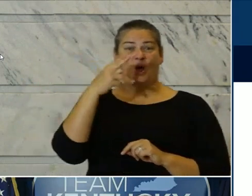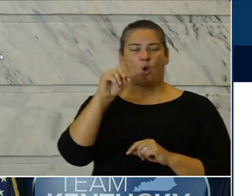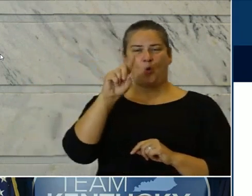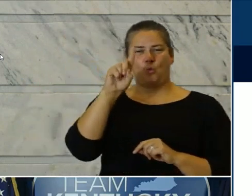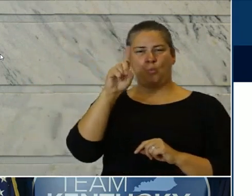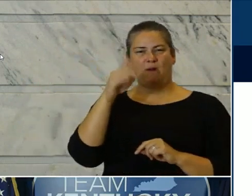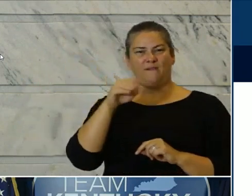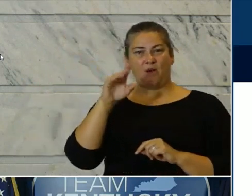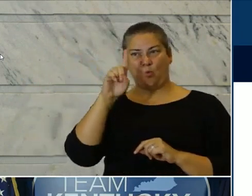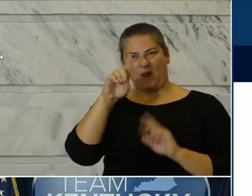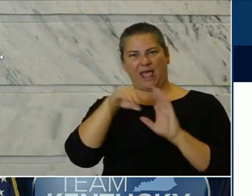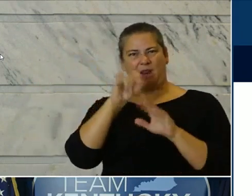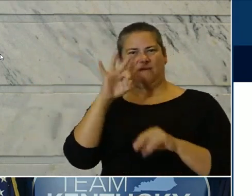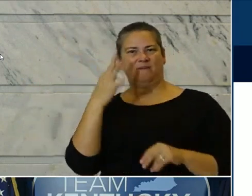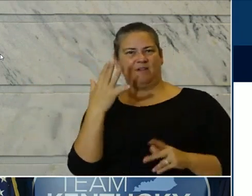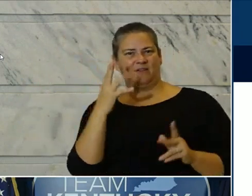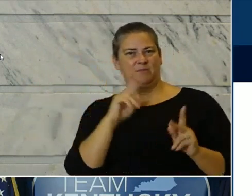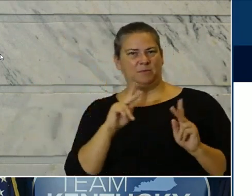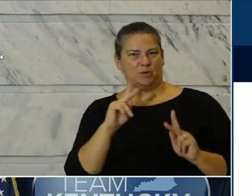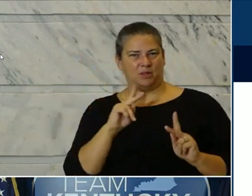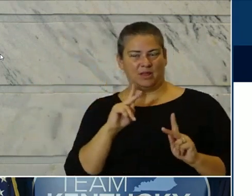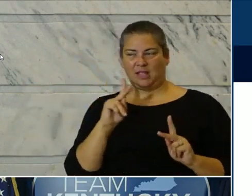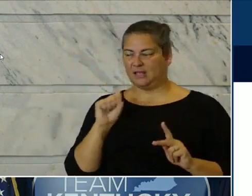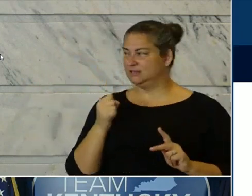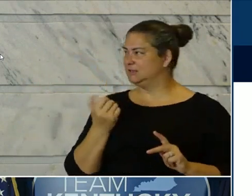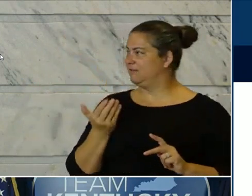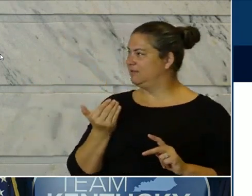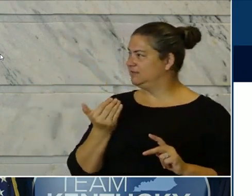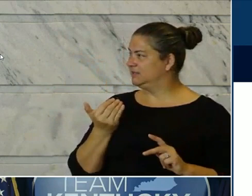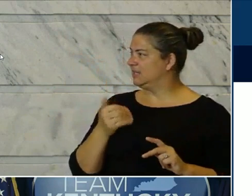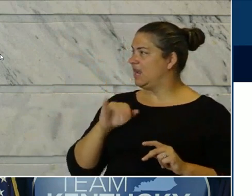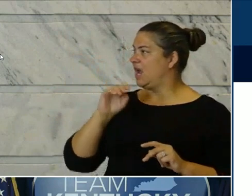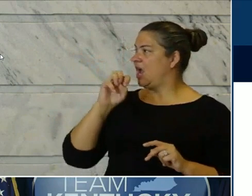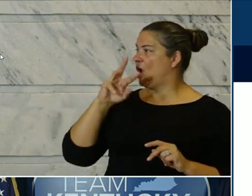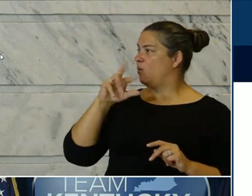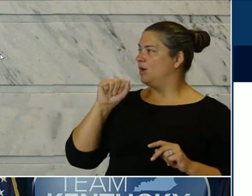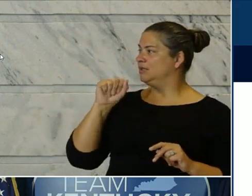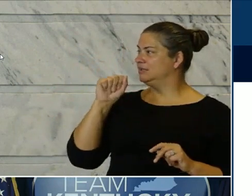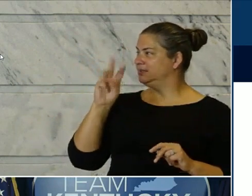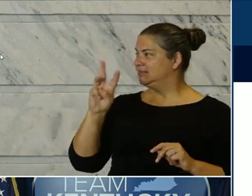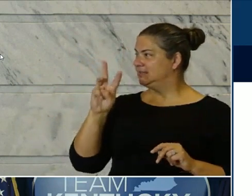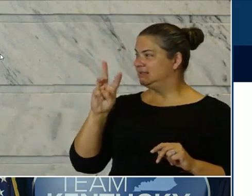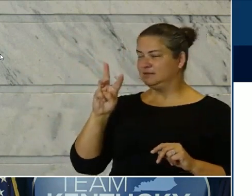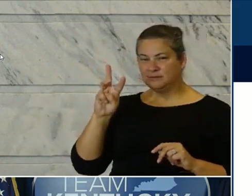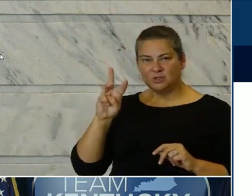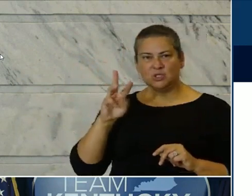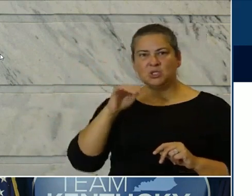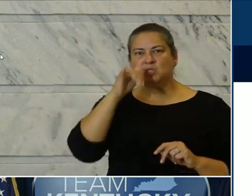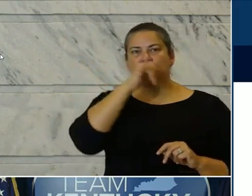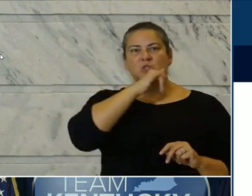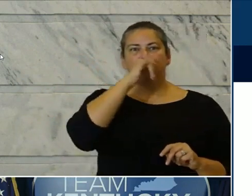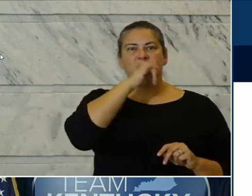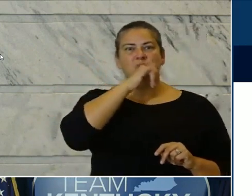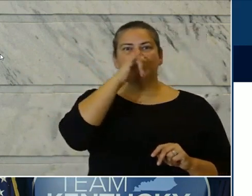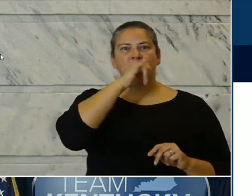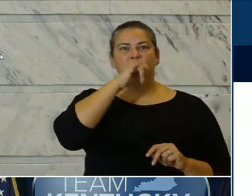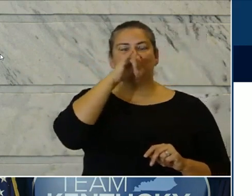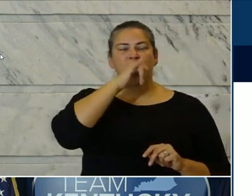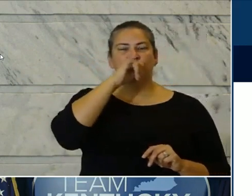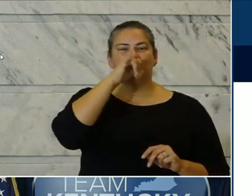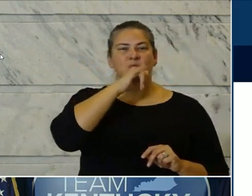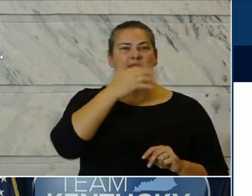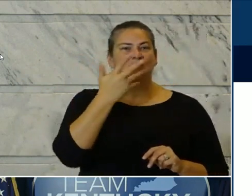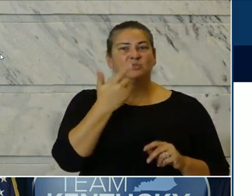Kansas, 15. Iowa, 16. It shows you again how this is